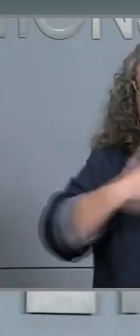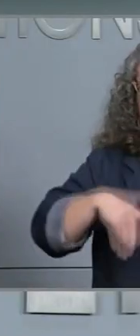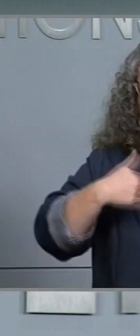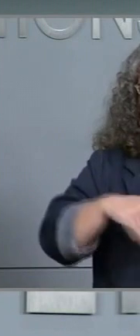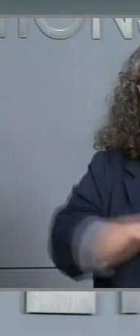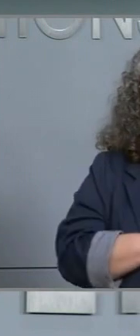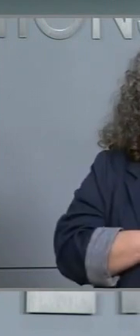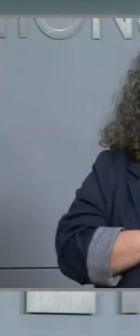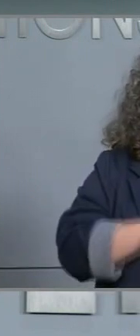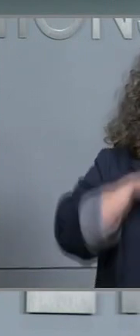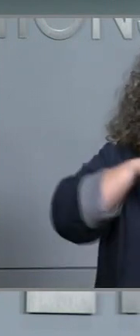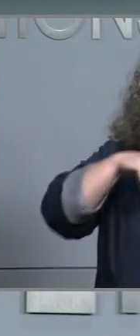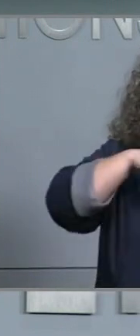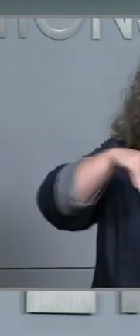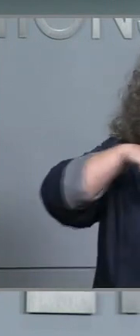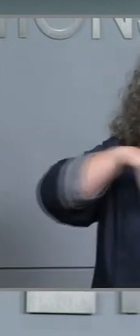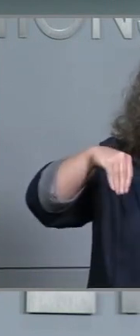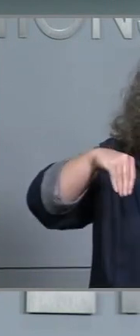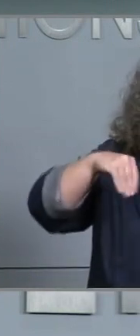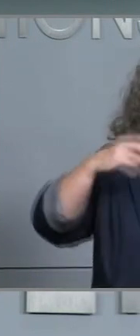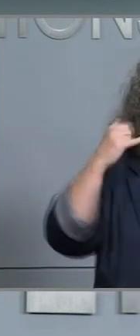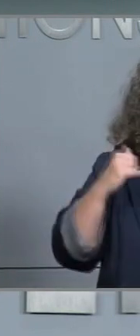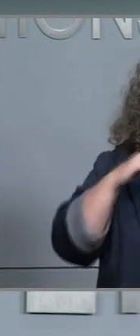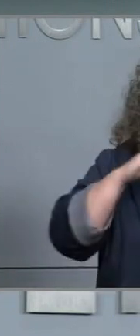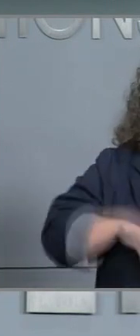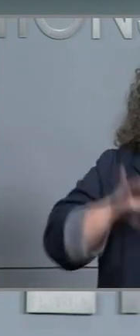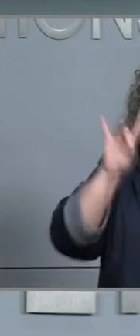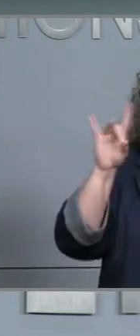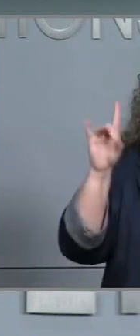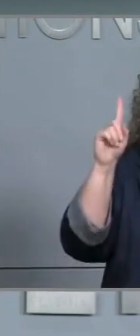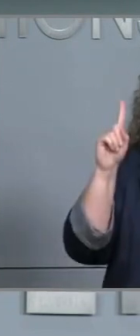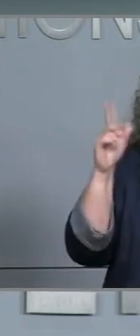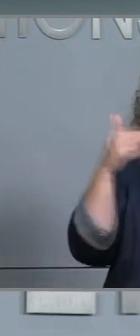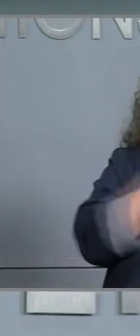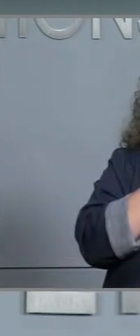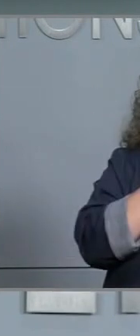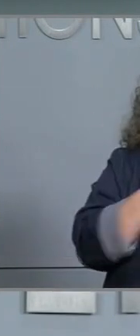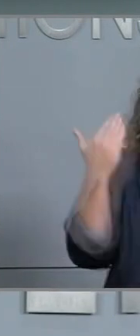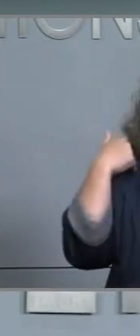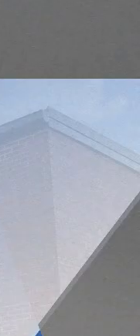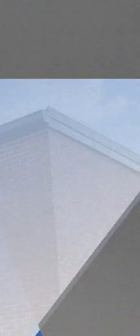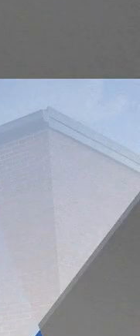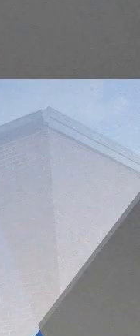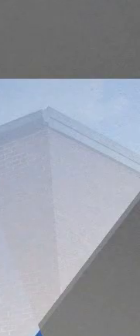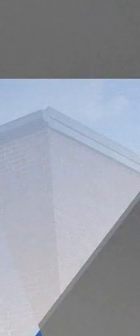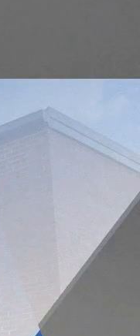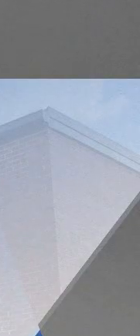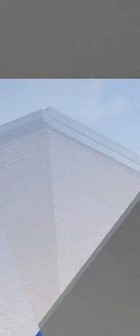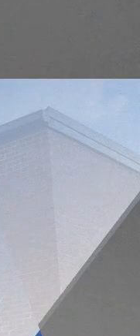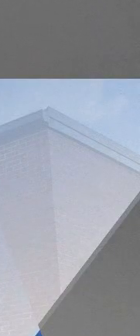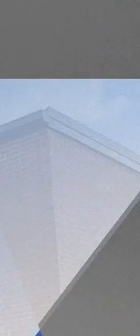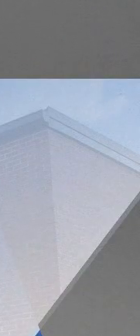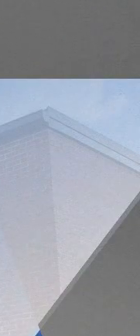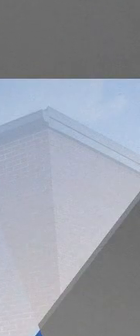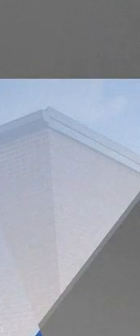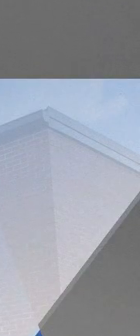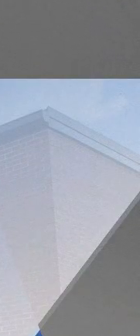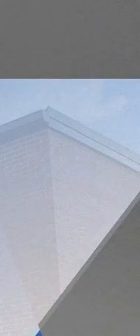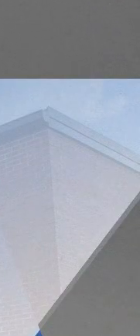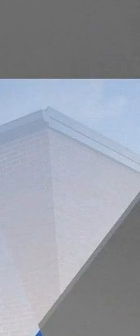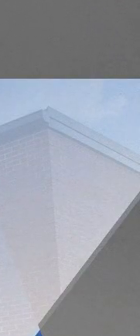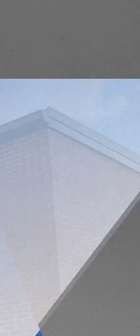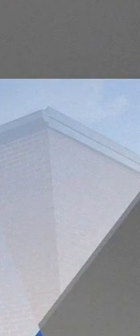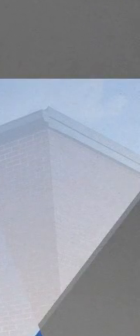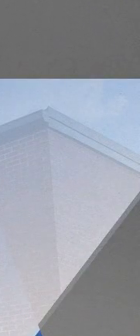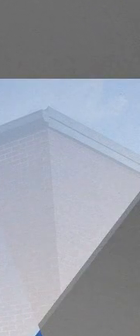Power outages are now down under 81,000 from a million. Also speaking at today's event was